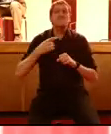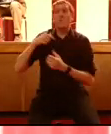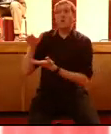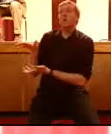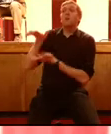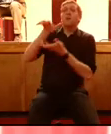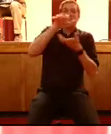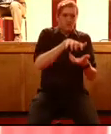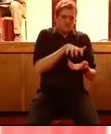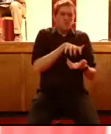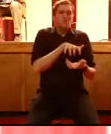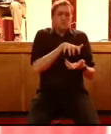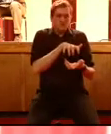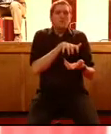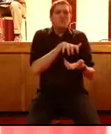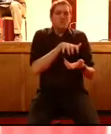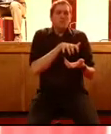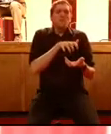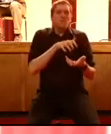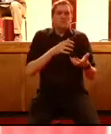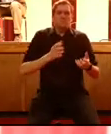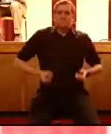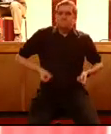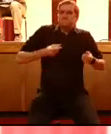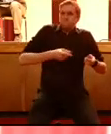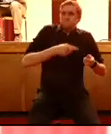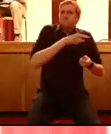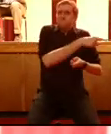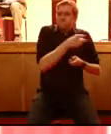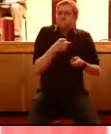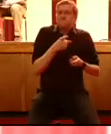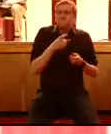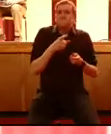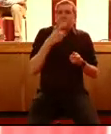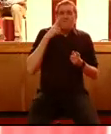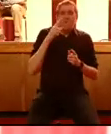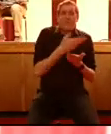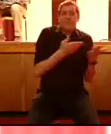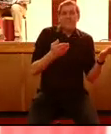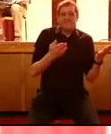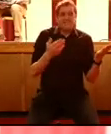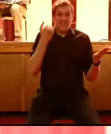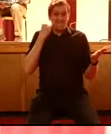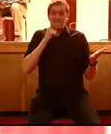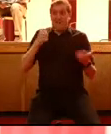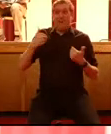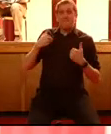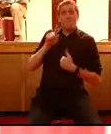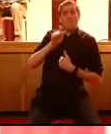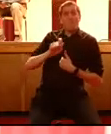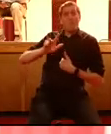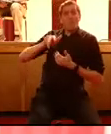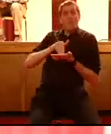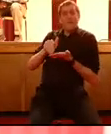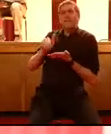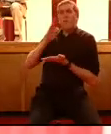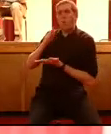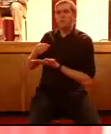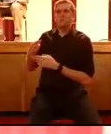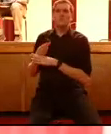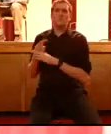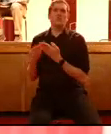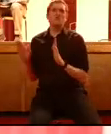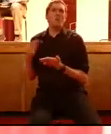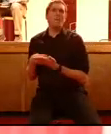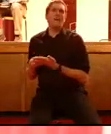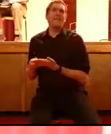it assume some of the expenses that we would have otherwise been taking out of our general fund or our local capital improvement